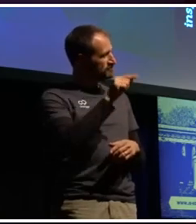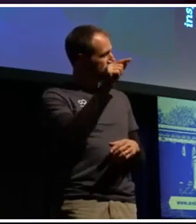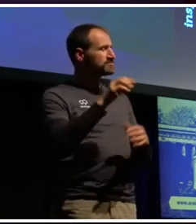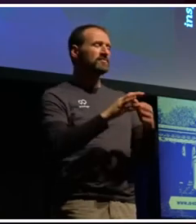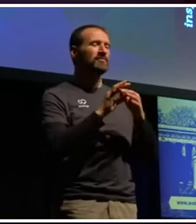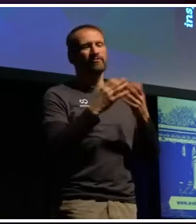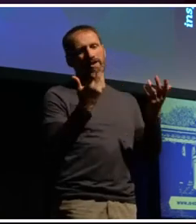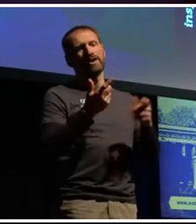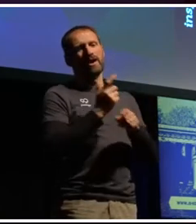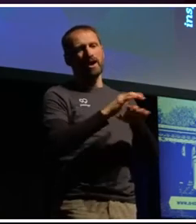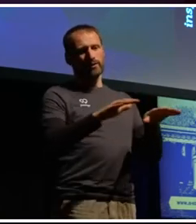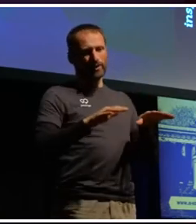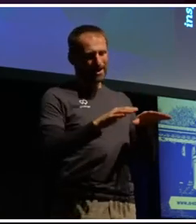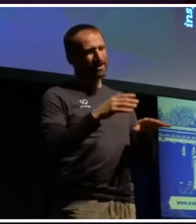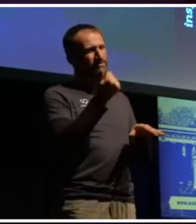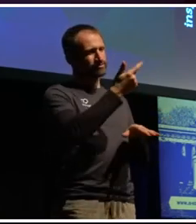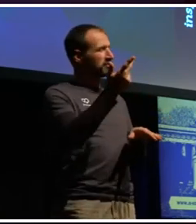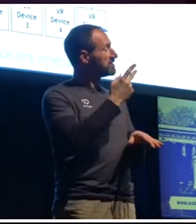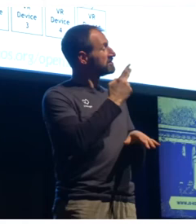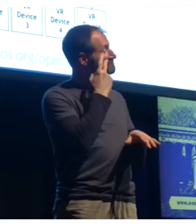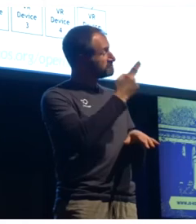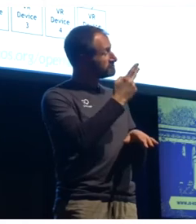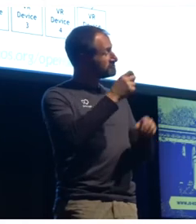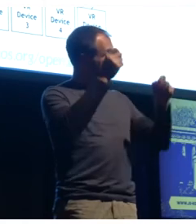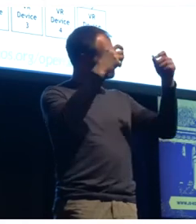are many different access points, so it looks kind of messy.